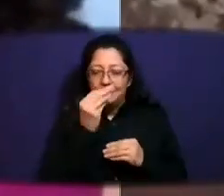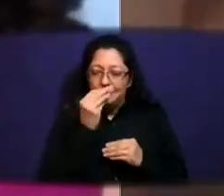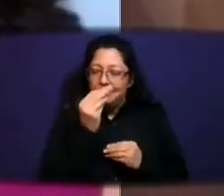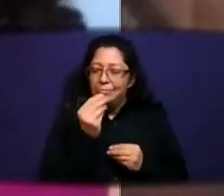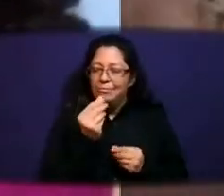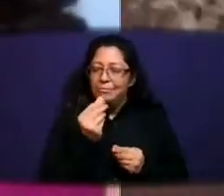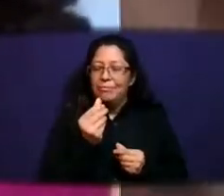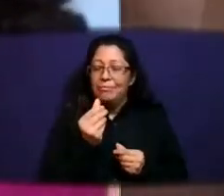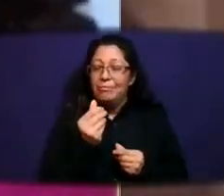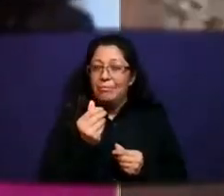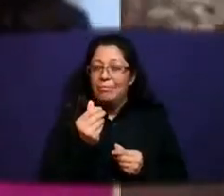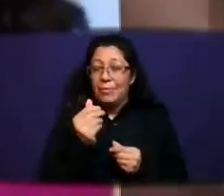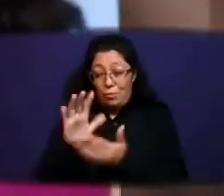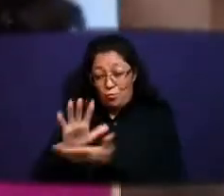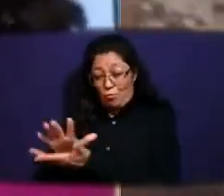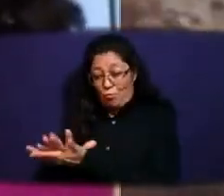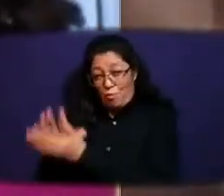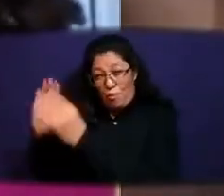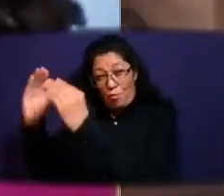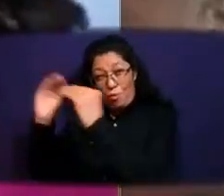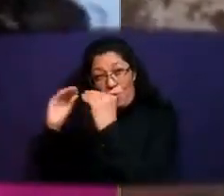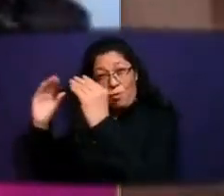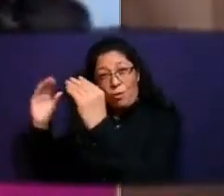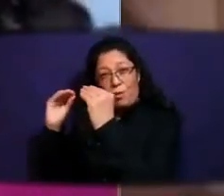learn this in school.